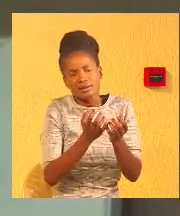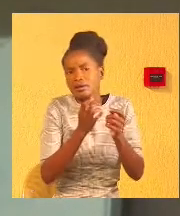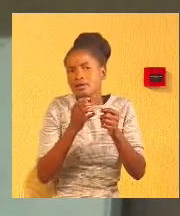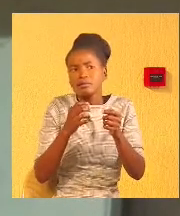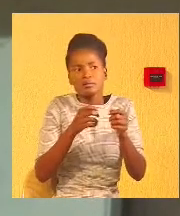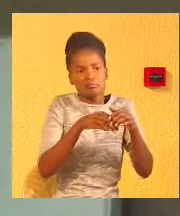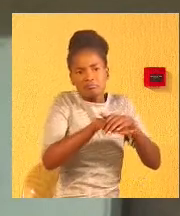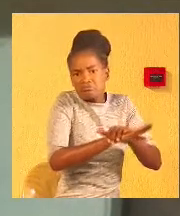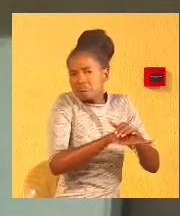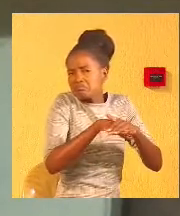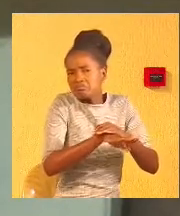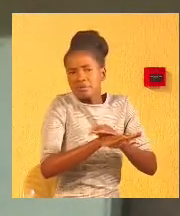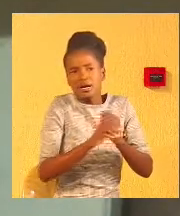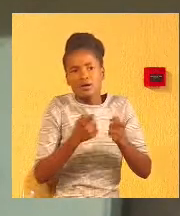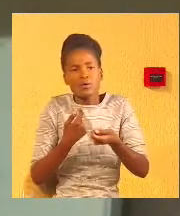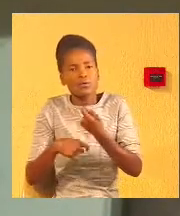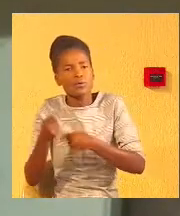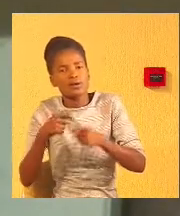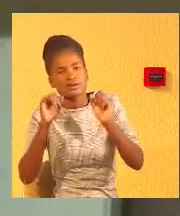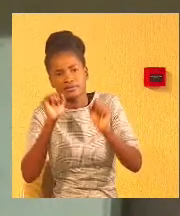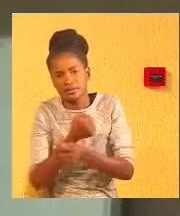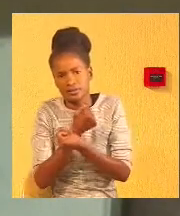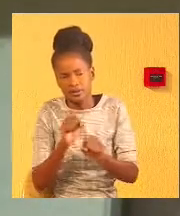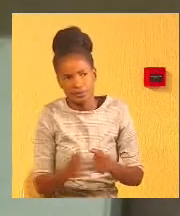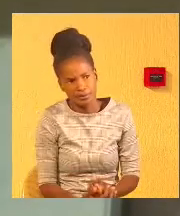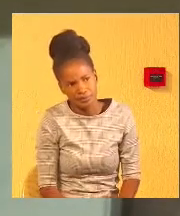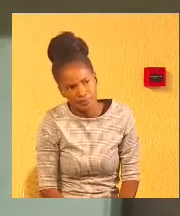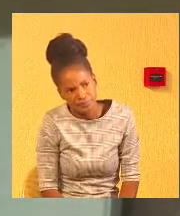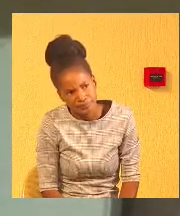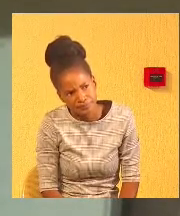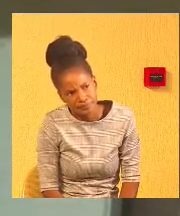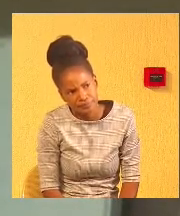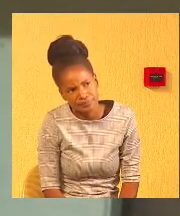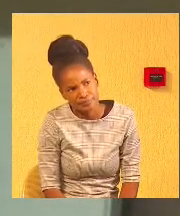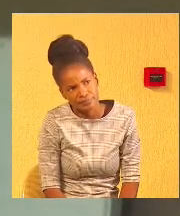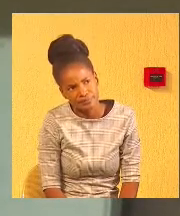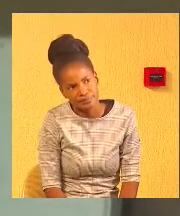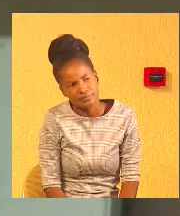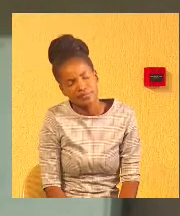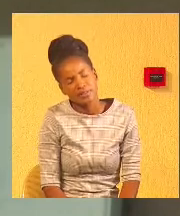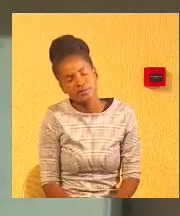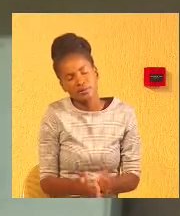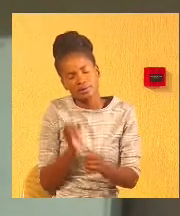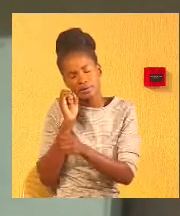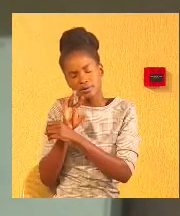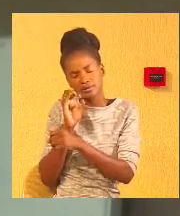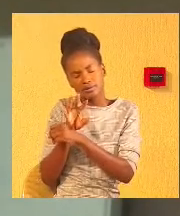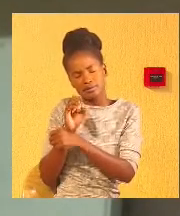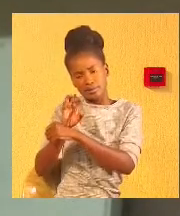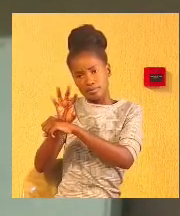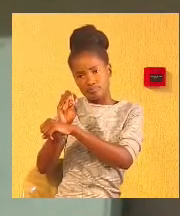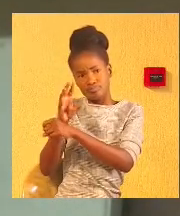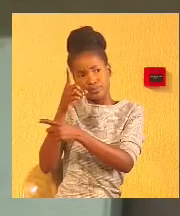the open market and so forth. So, and also perhaps government to also see to it that this